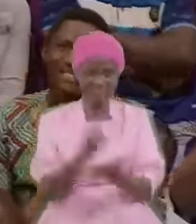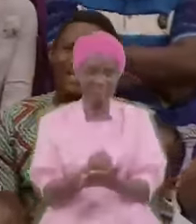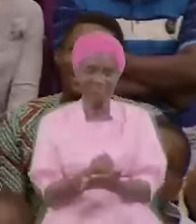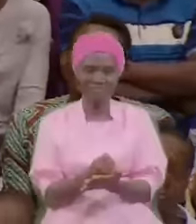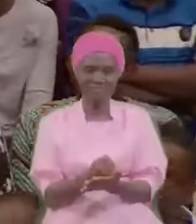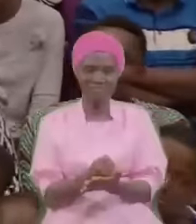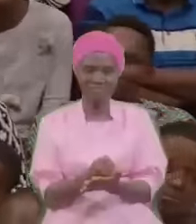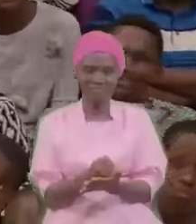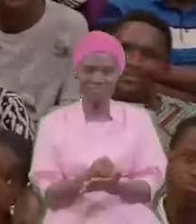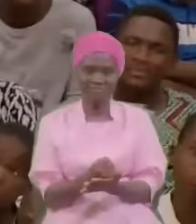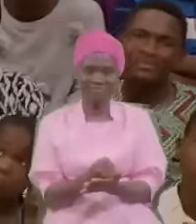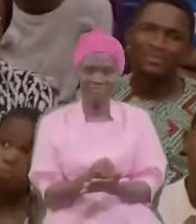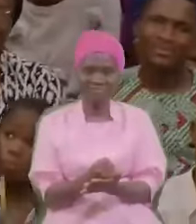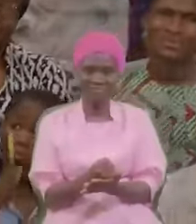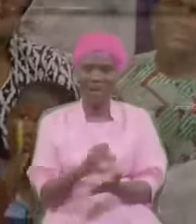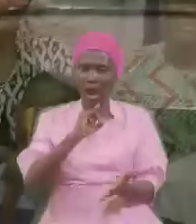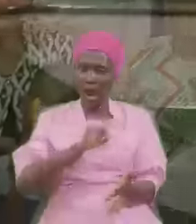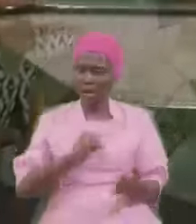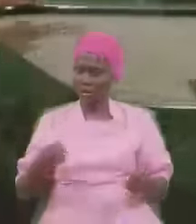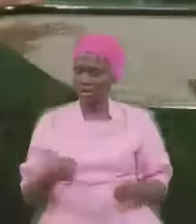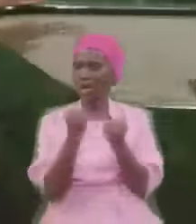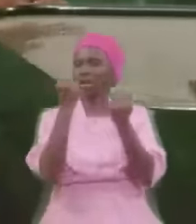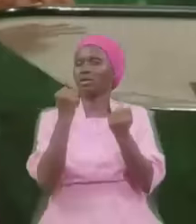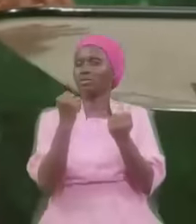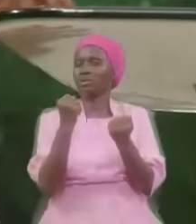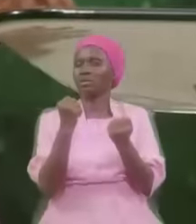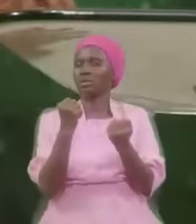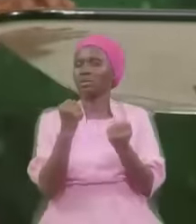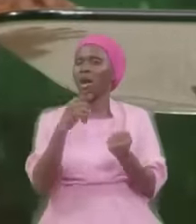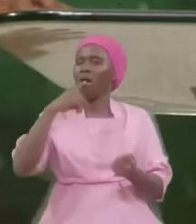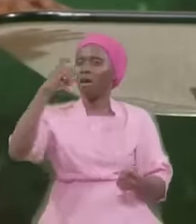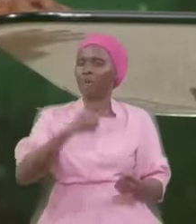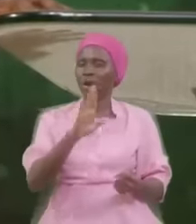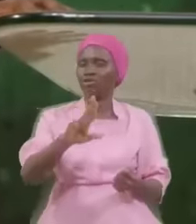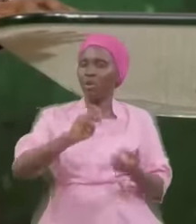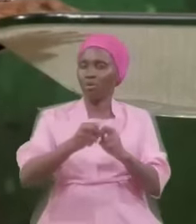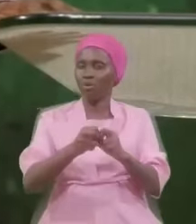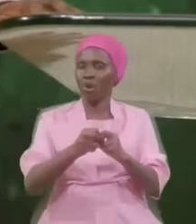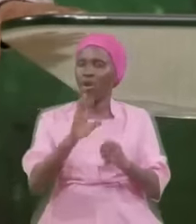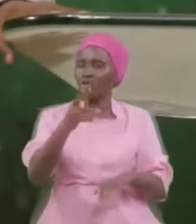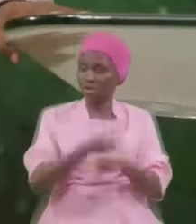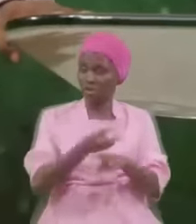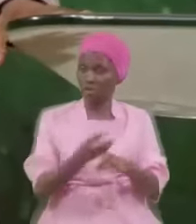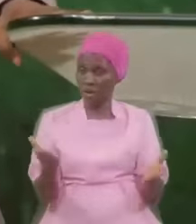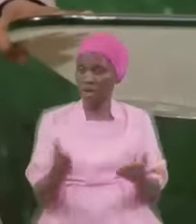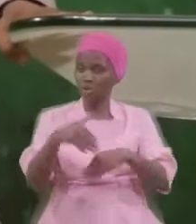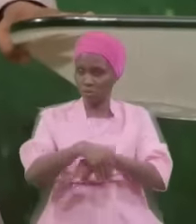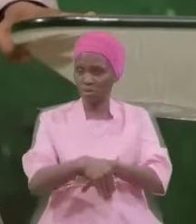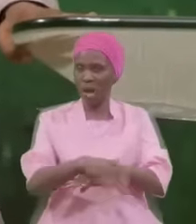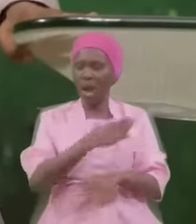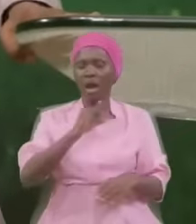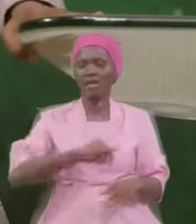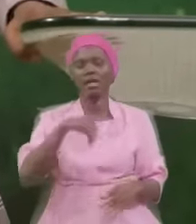I challenge your problem tonight. I challenge the difficulty you have tonight, and I say,